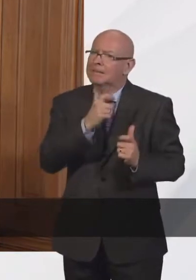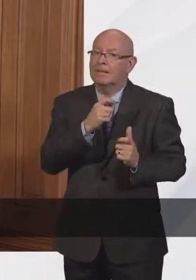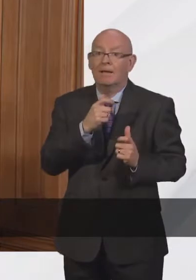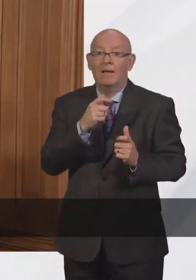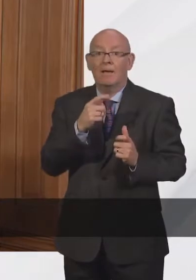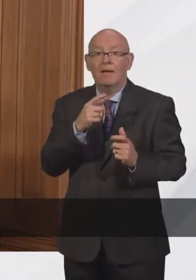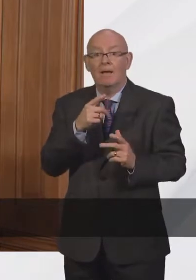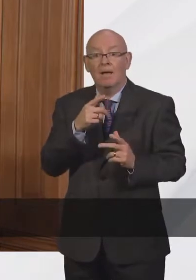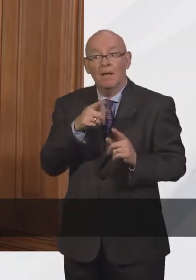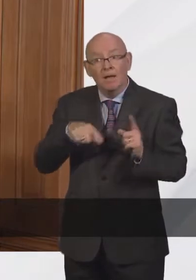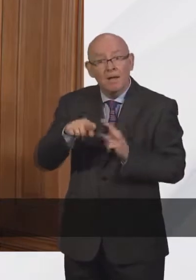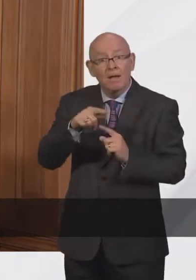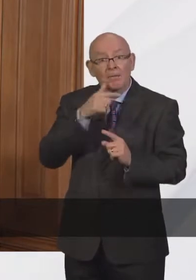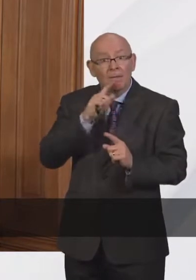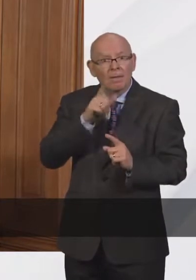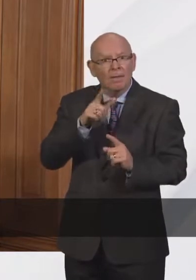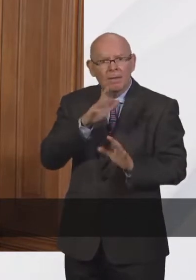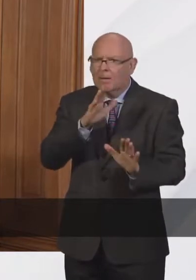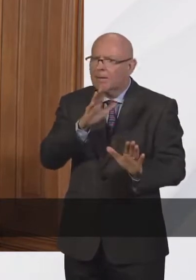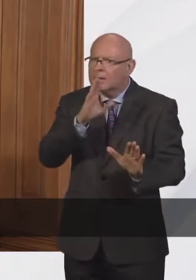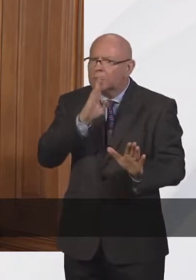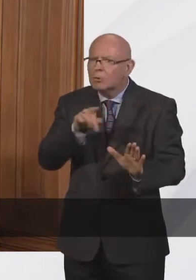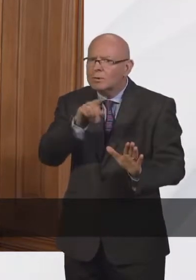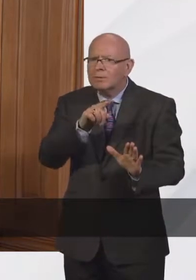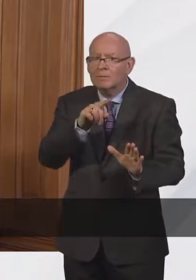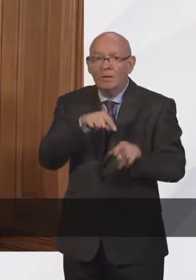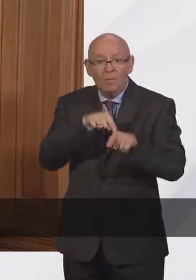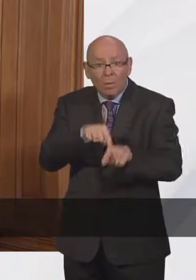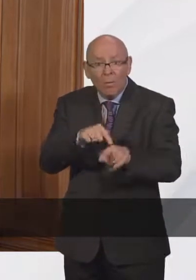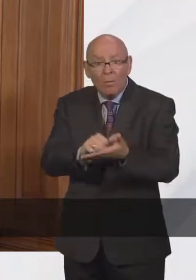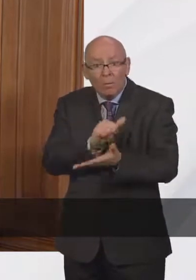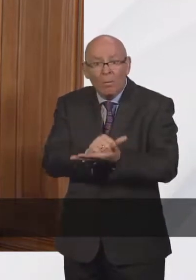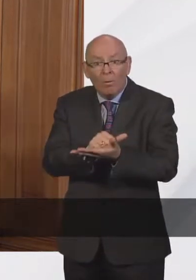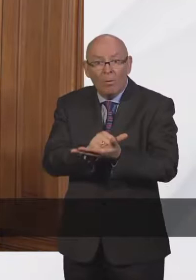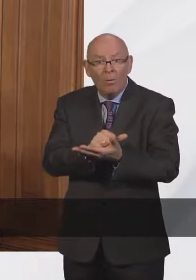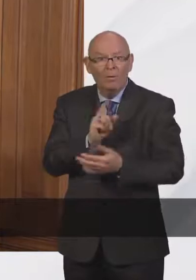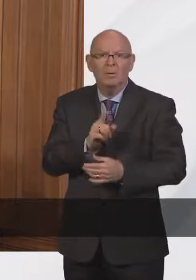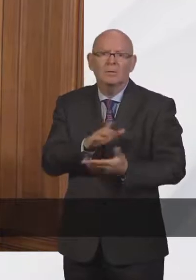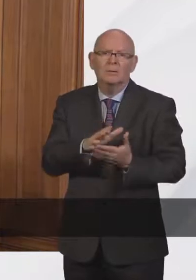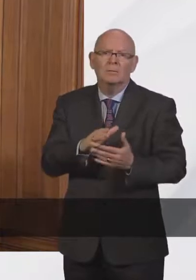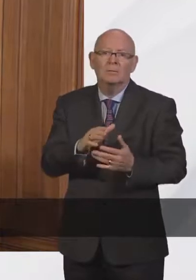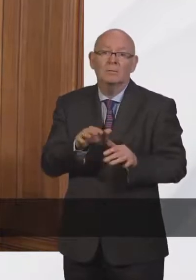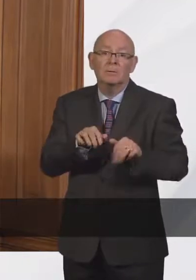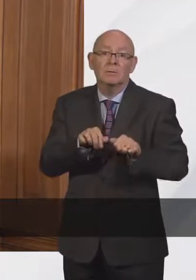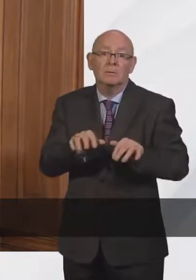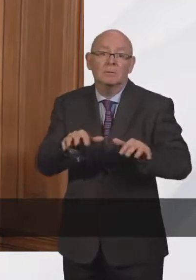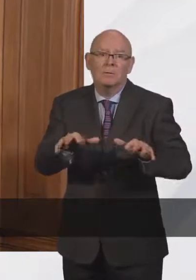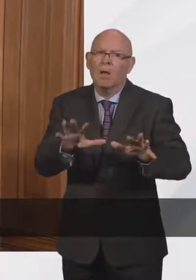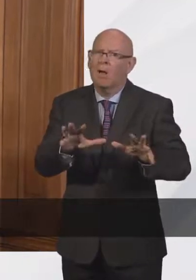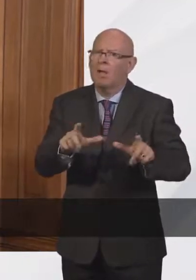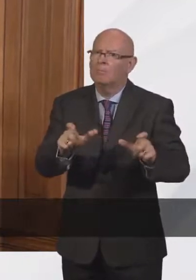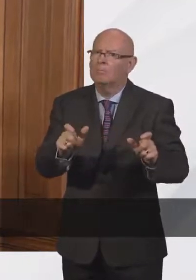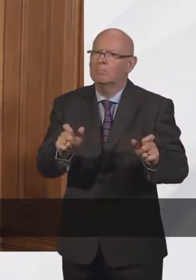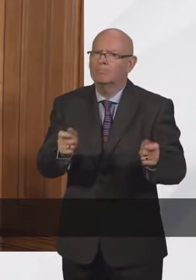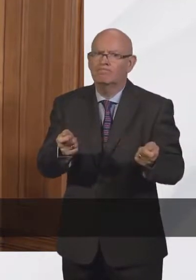something which is broadly equivalent to 2 metres. But that's not something in ordinary environments you're going to be wanting or needing to do.